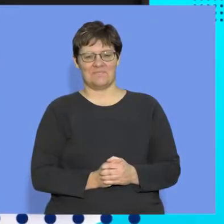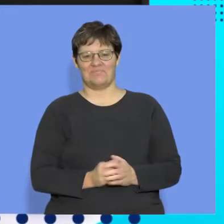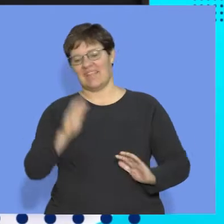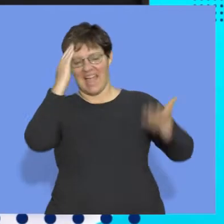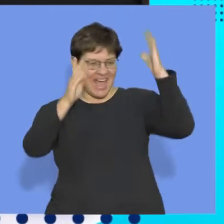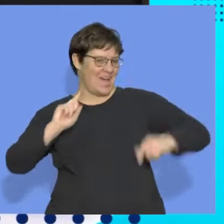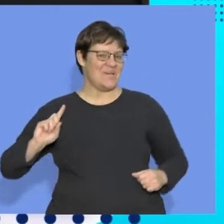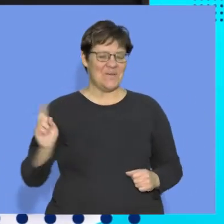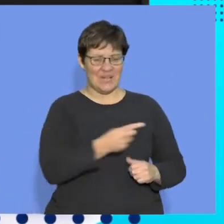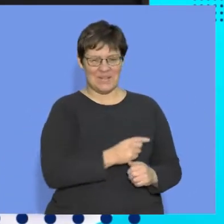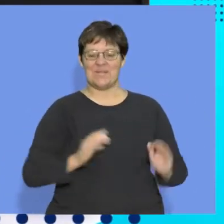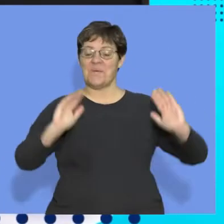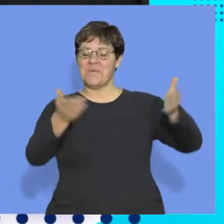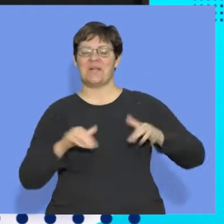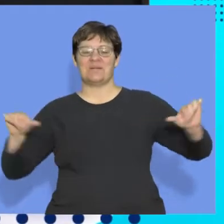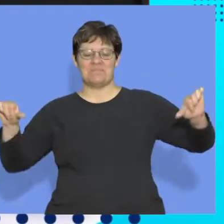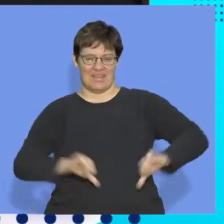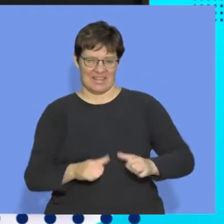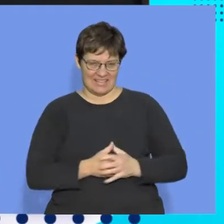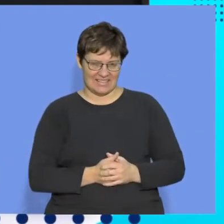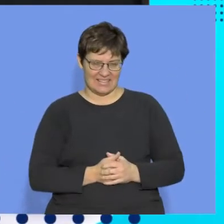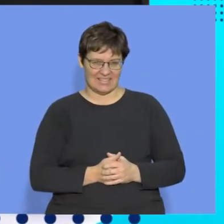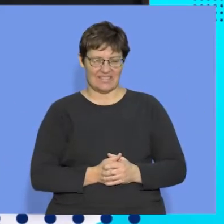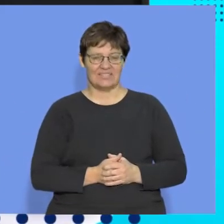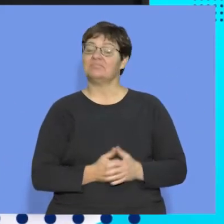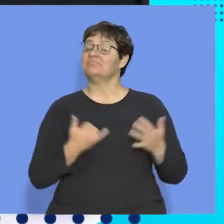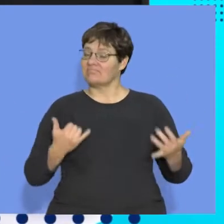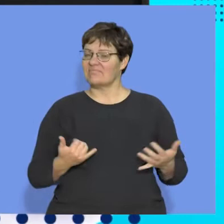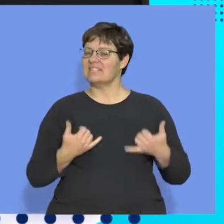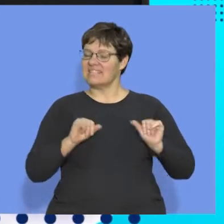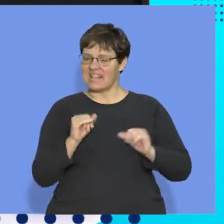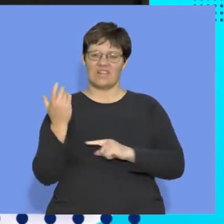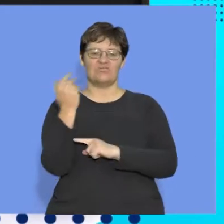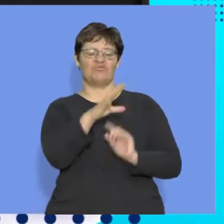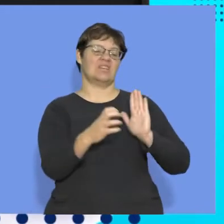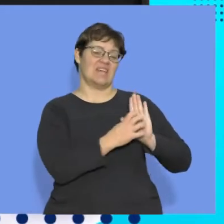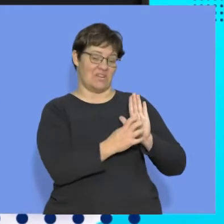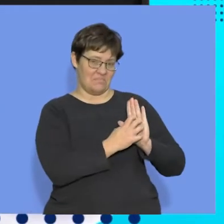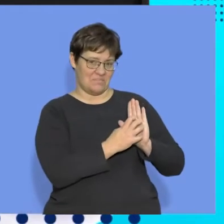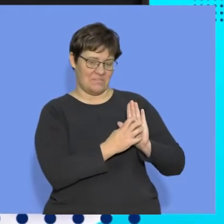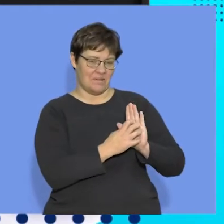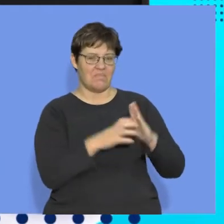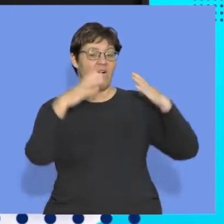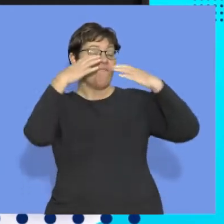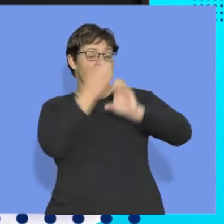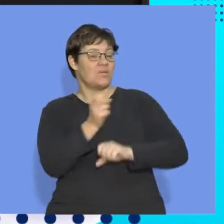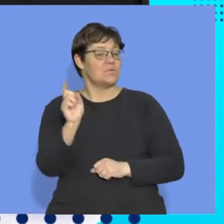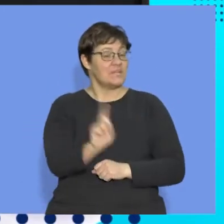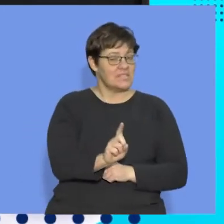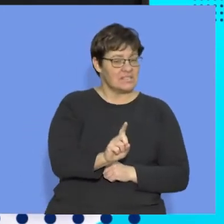Hello out there, welcome back. So we're still on tree diagram and we're focusing